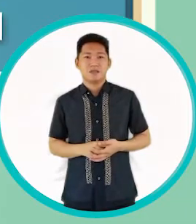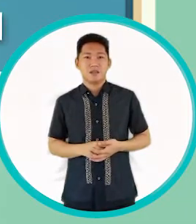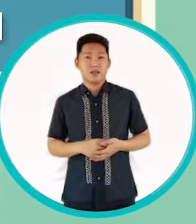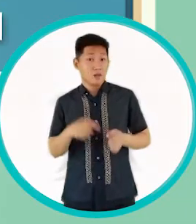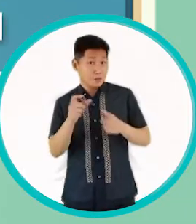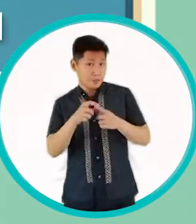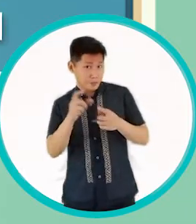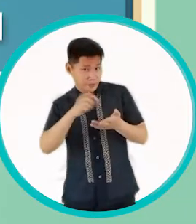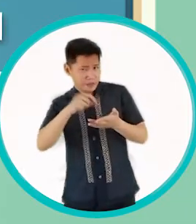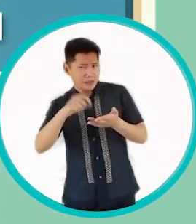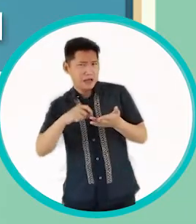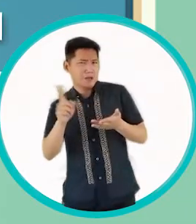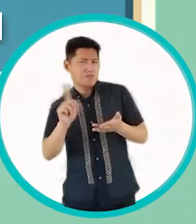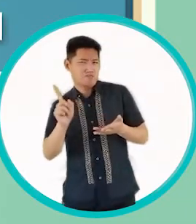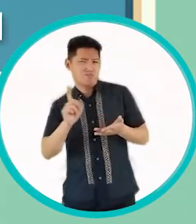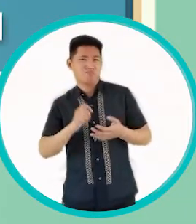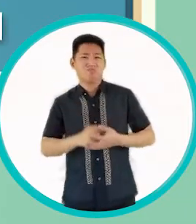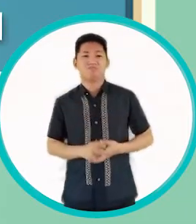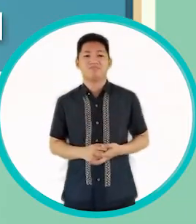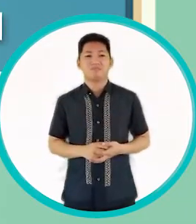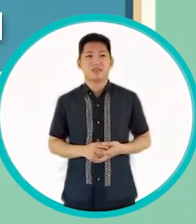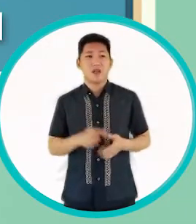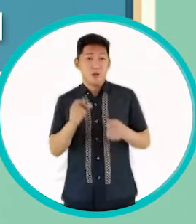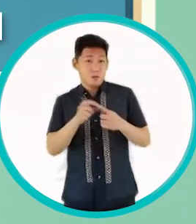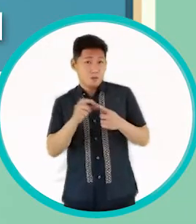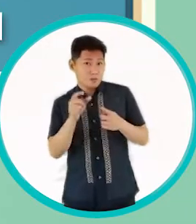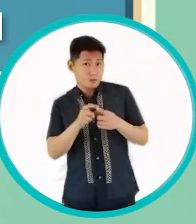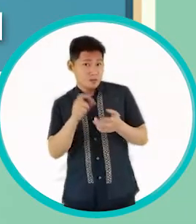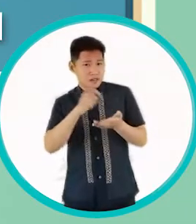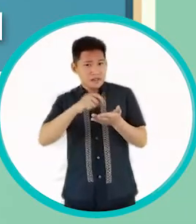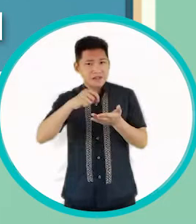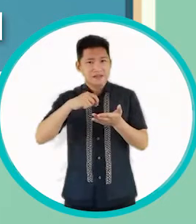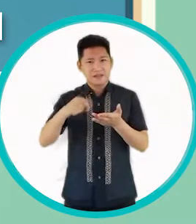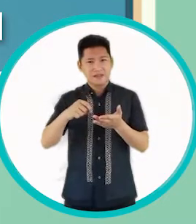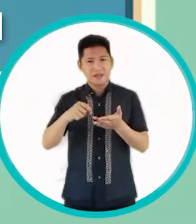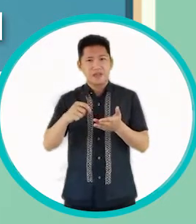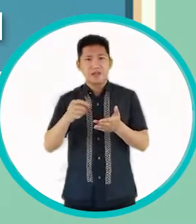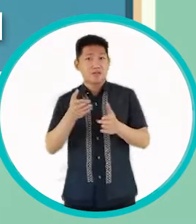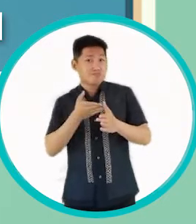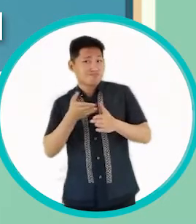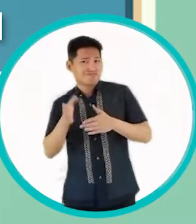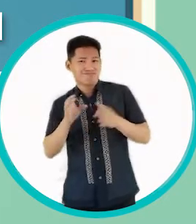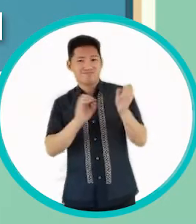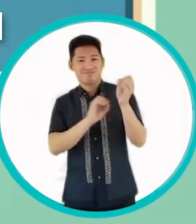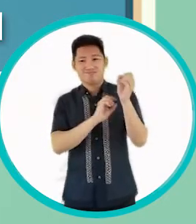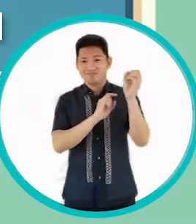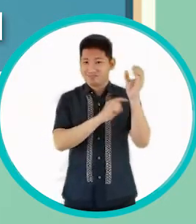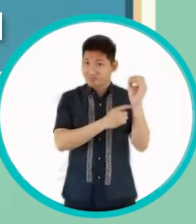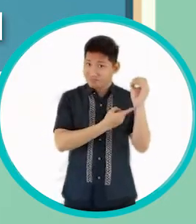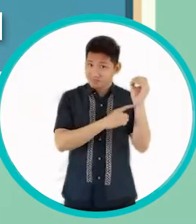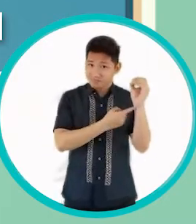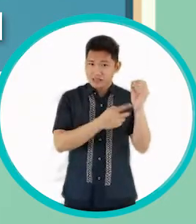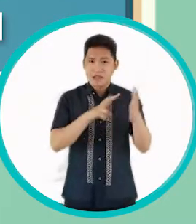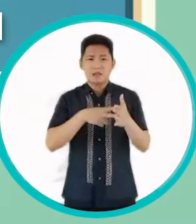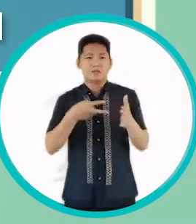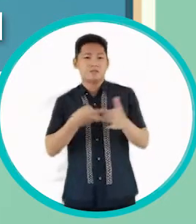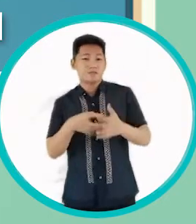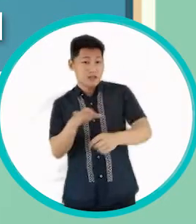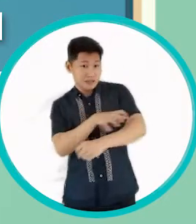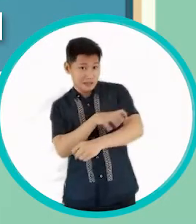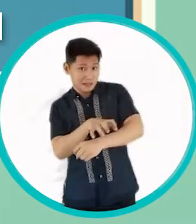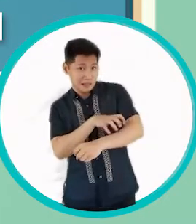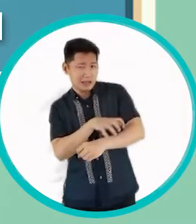What is the word write? Write, according to its word origin, is defined as